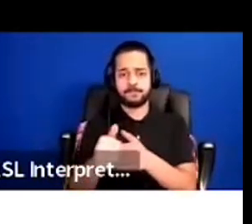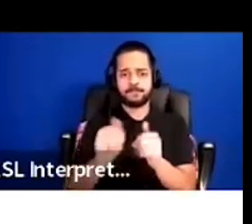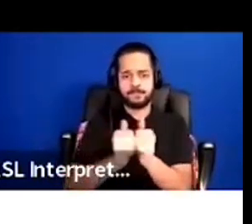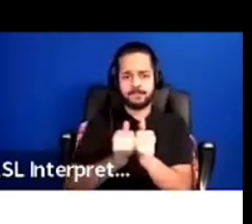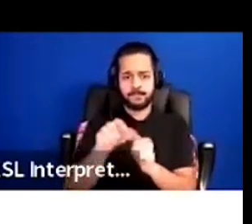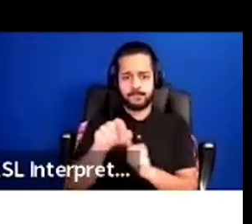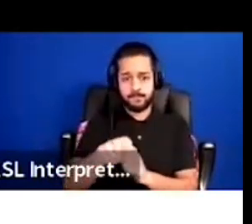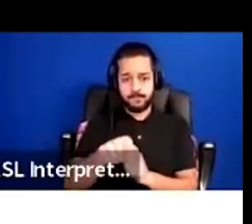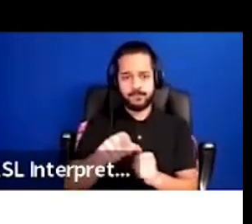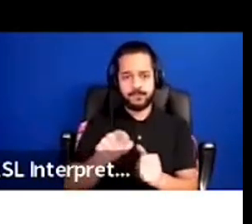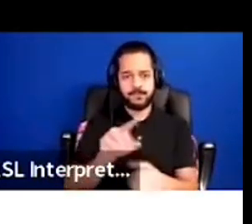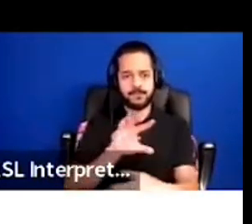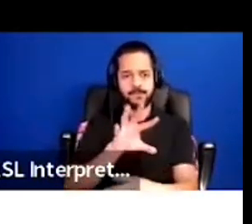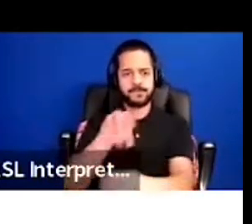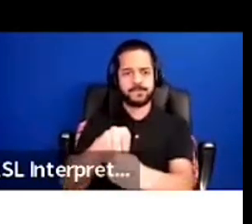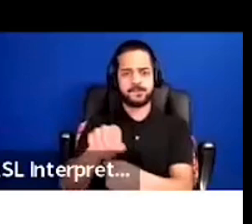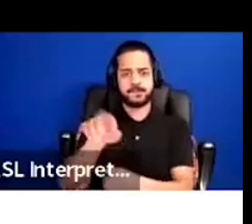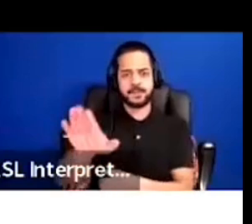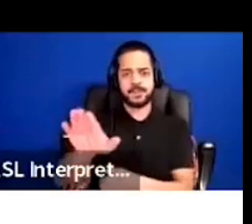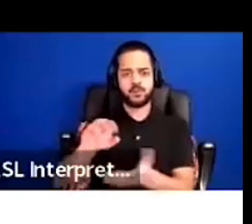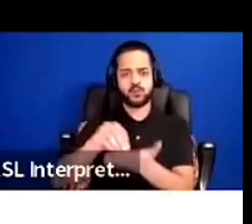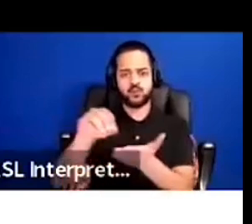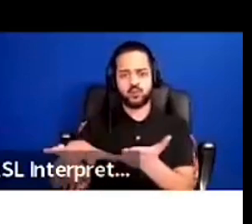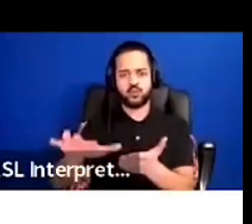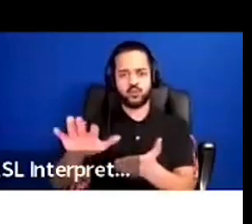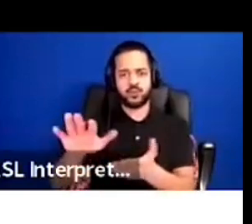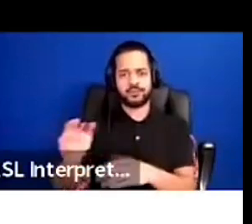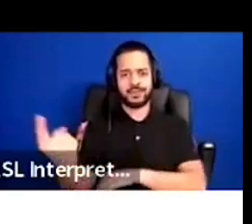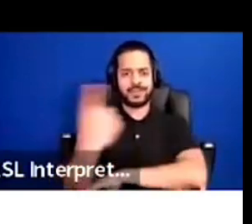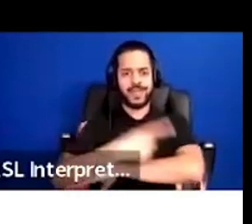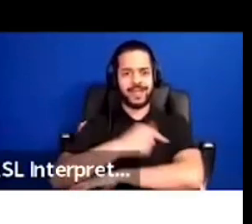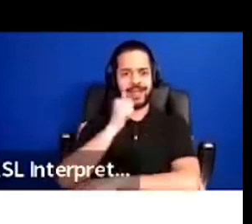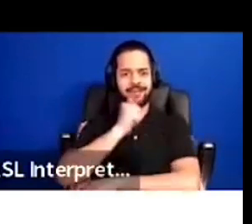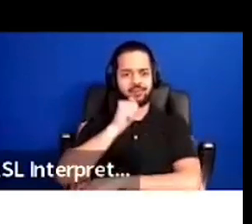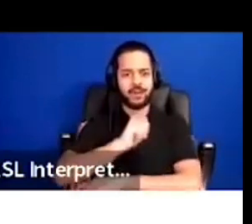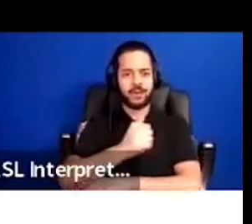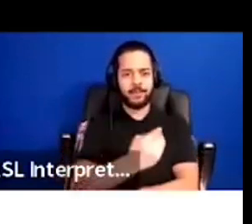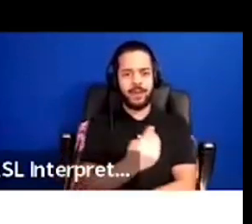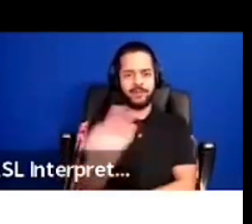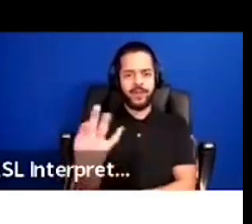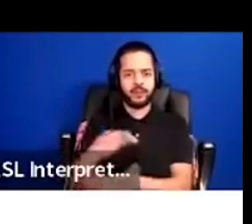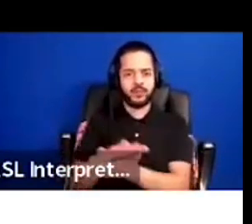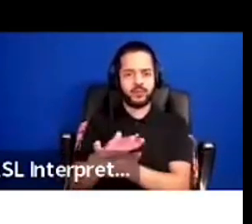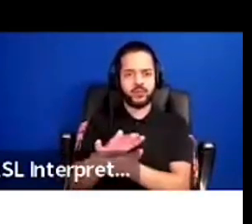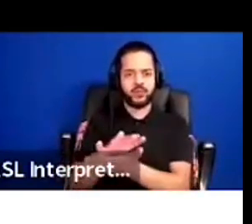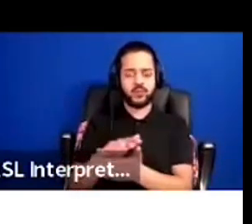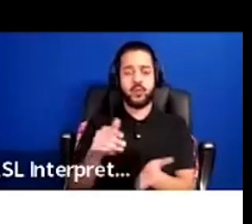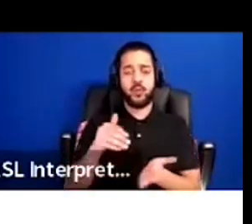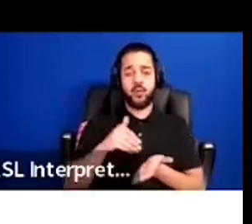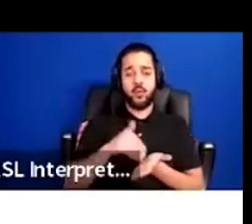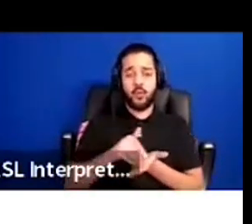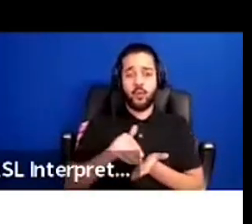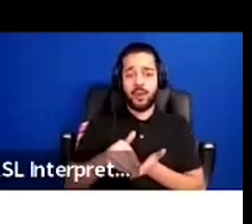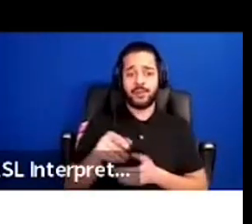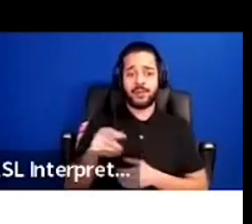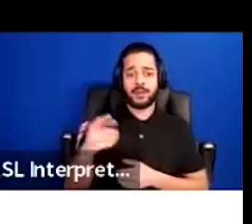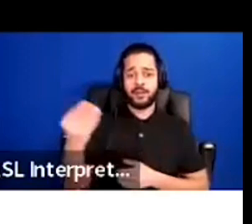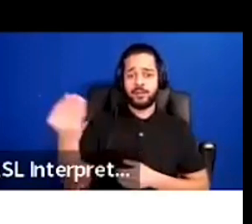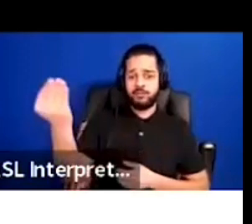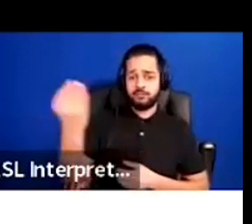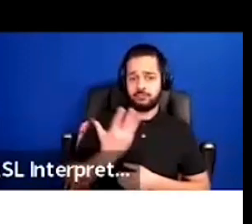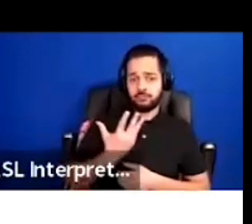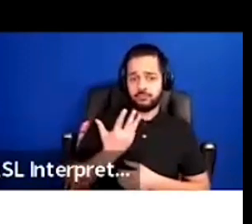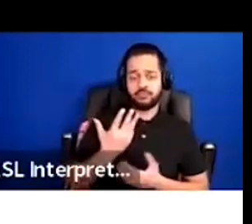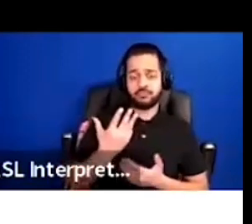child's school day, because what happens often is they end up missing out on something, maybe